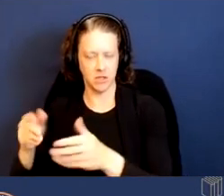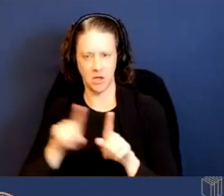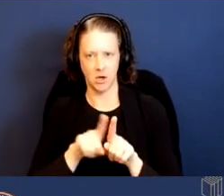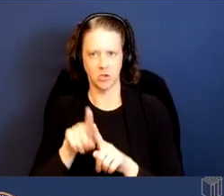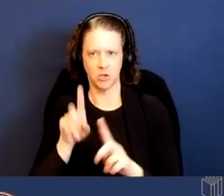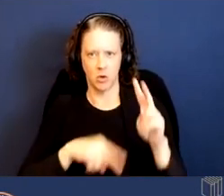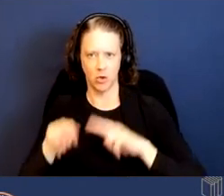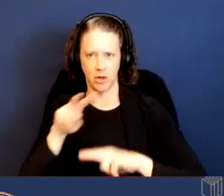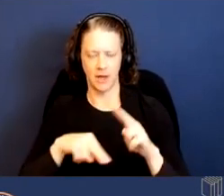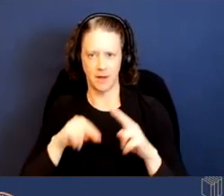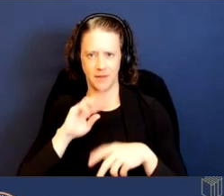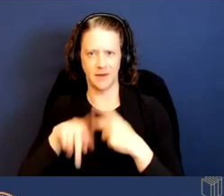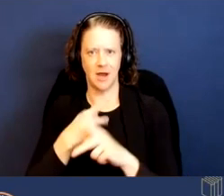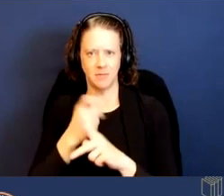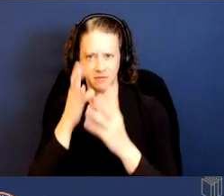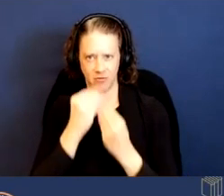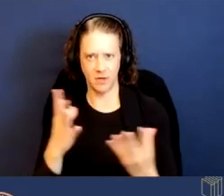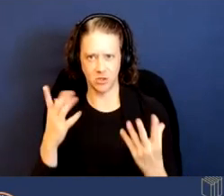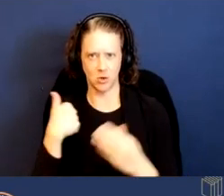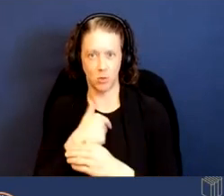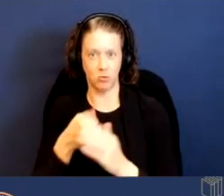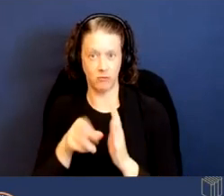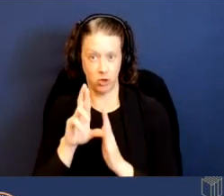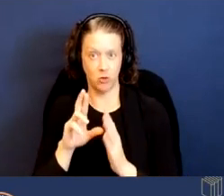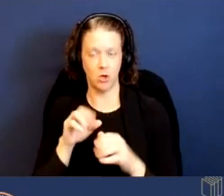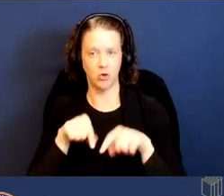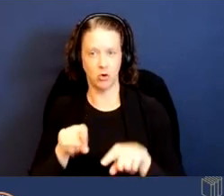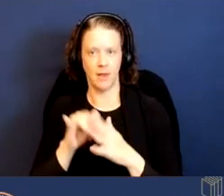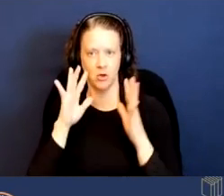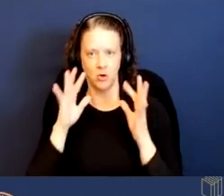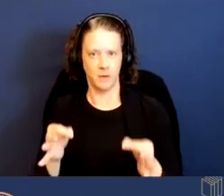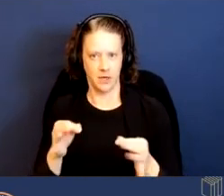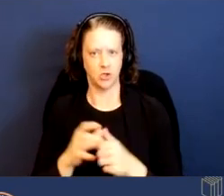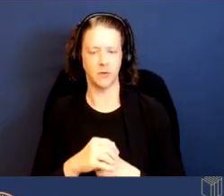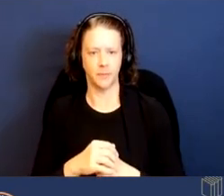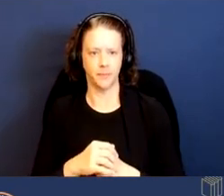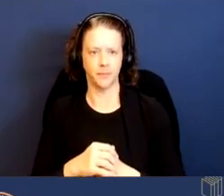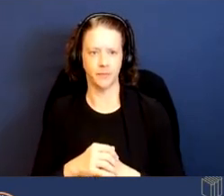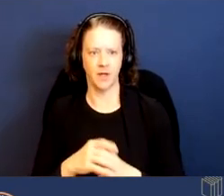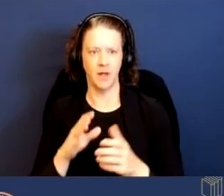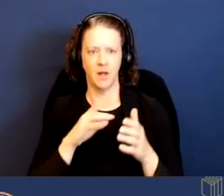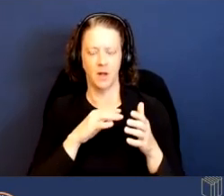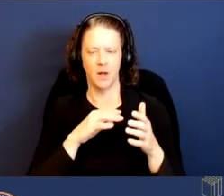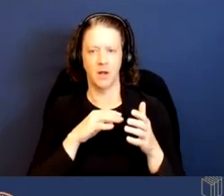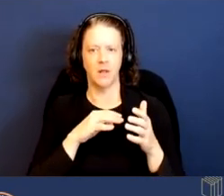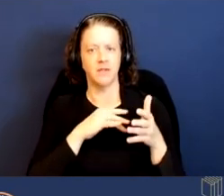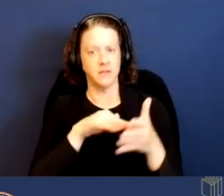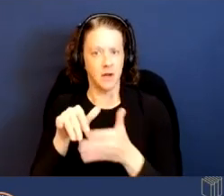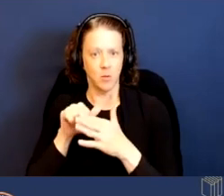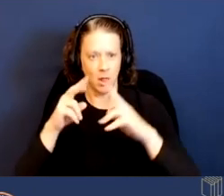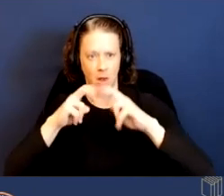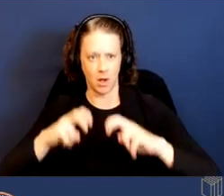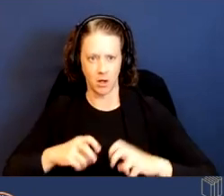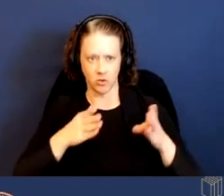of information that we review in that determination. And the study will also analyze ways to